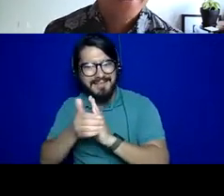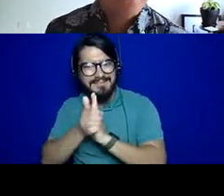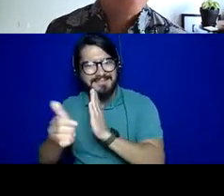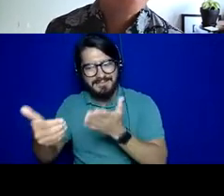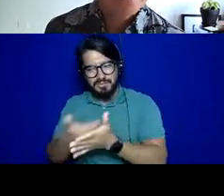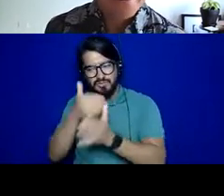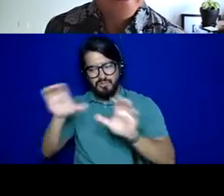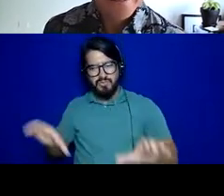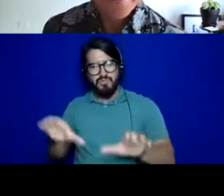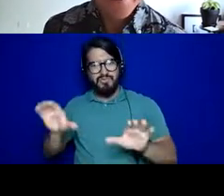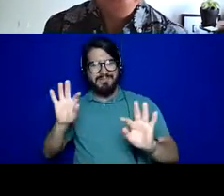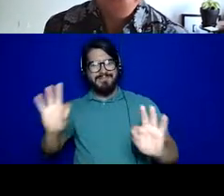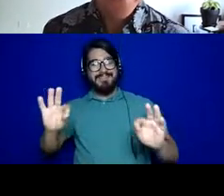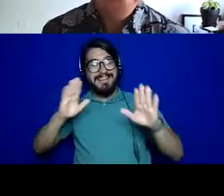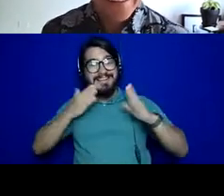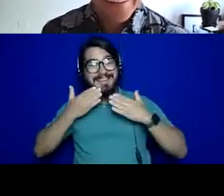Great. That's great.